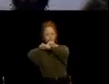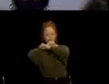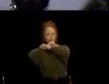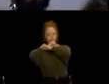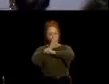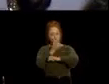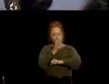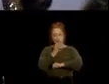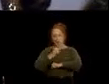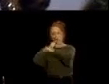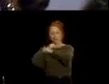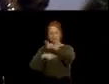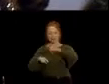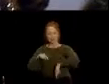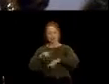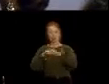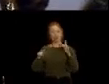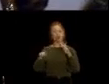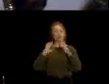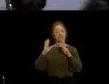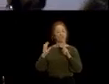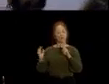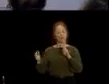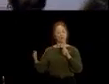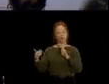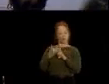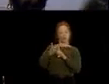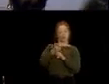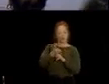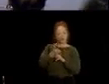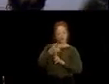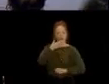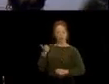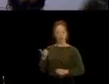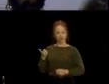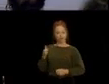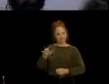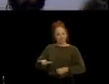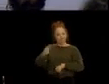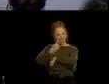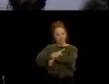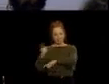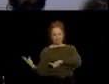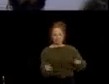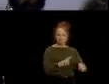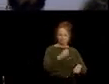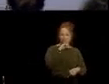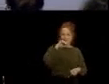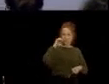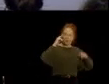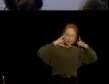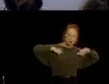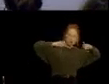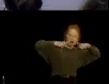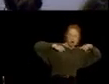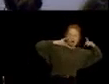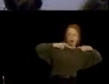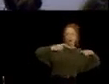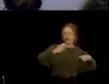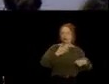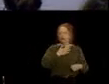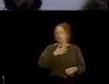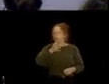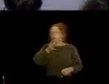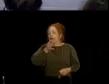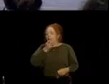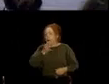help ease it a little bit. Like when I came home that day crying to my mom about what the kid said, she was so loving and